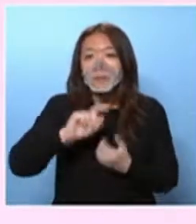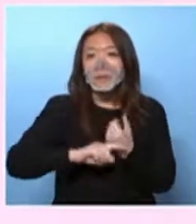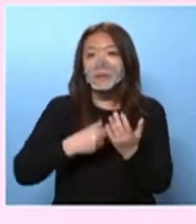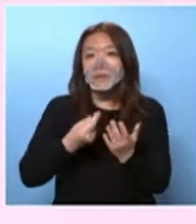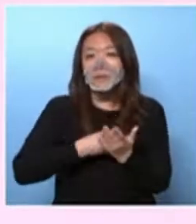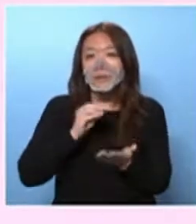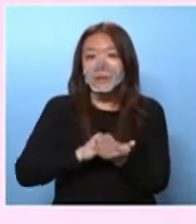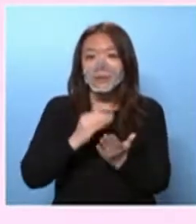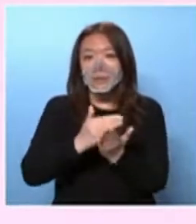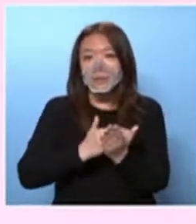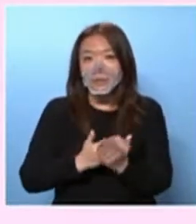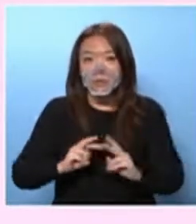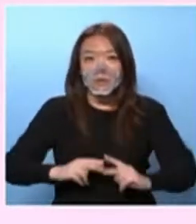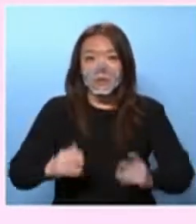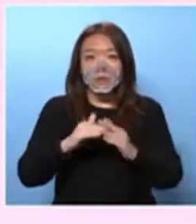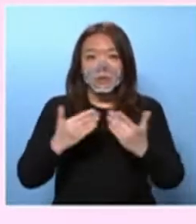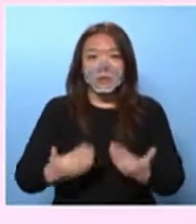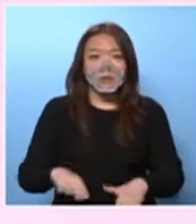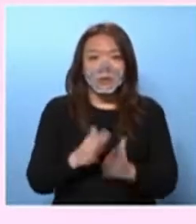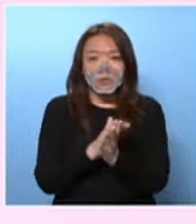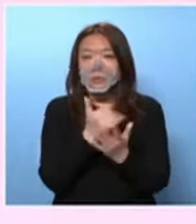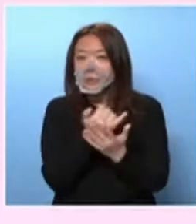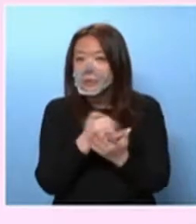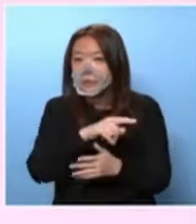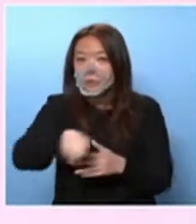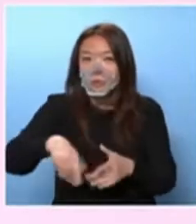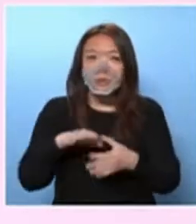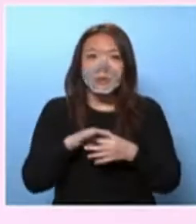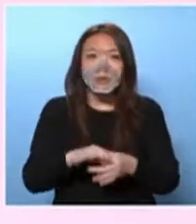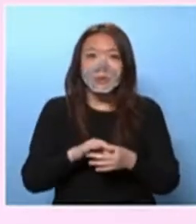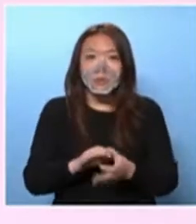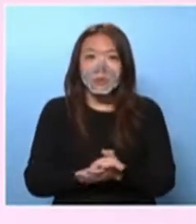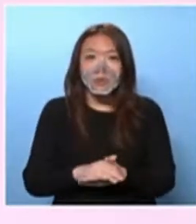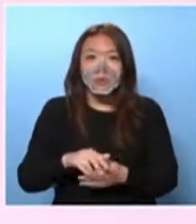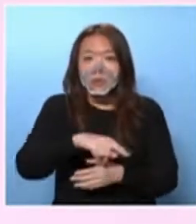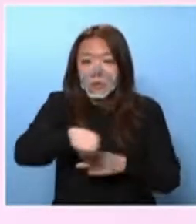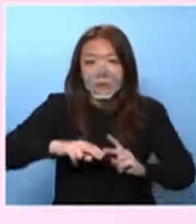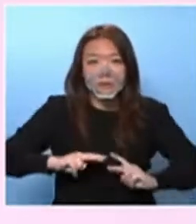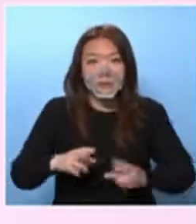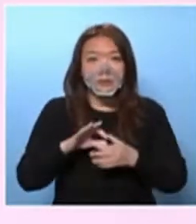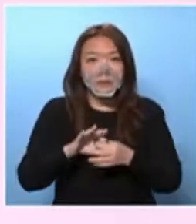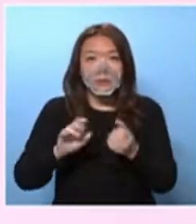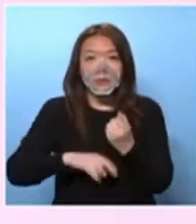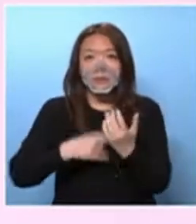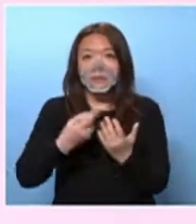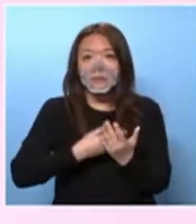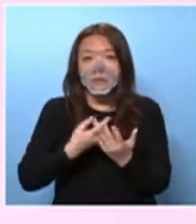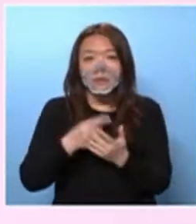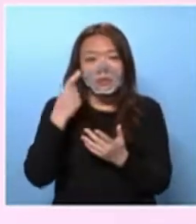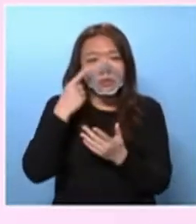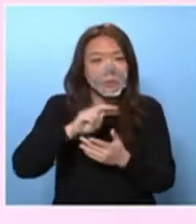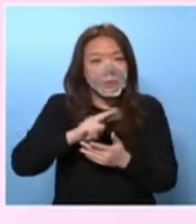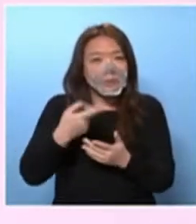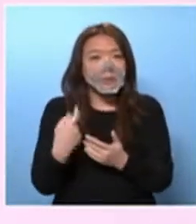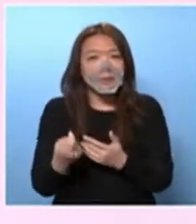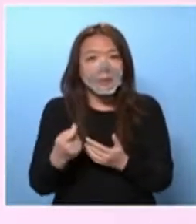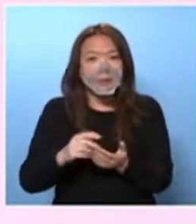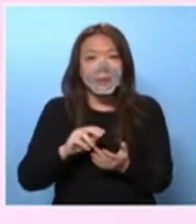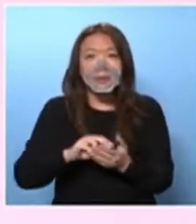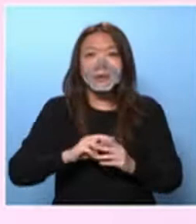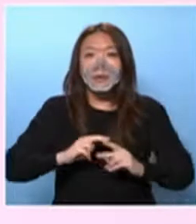Streamline statutory procedures. The Development Bureau is pressing ahead with the review of the land development legislation with a view